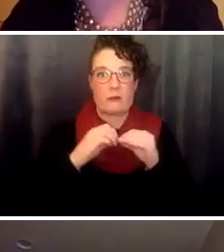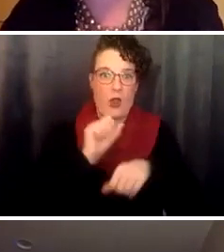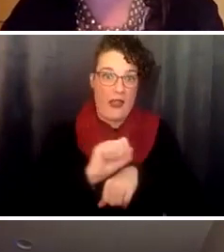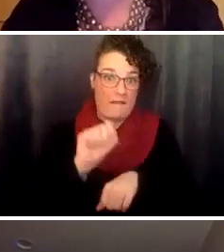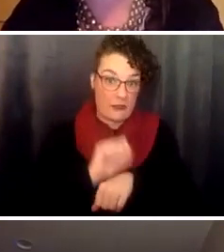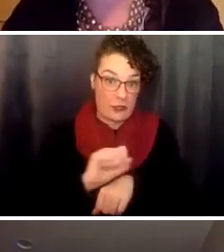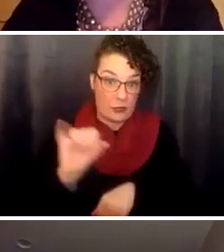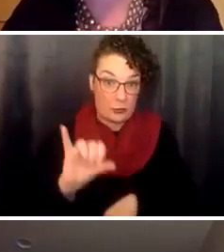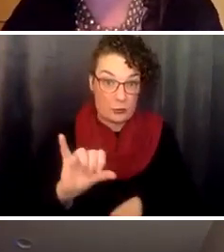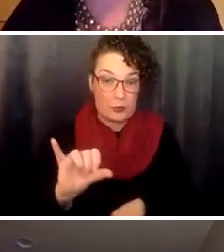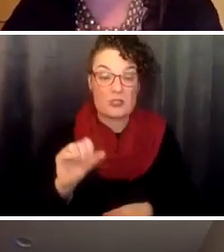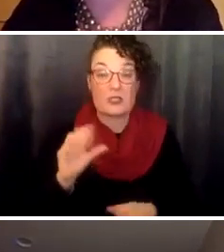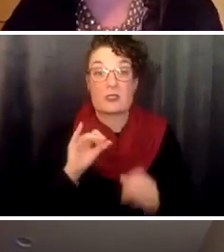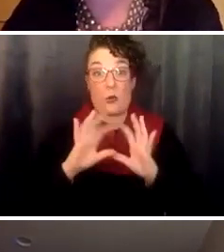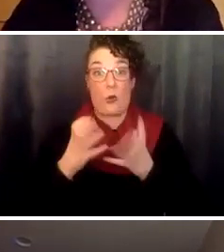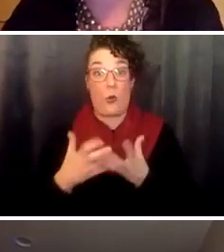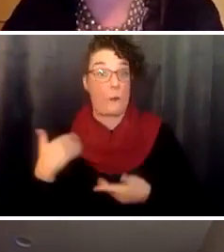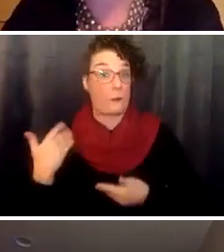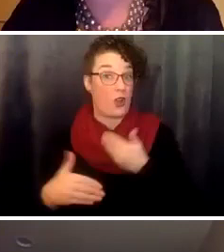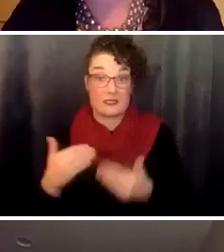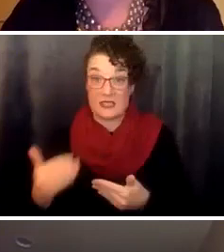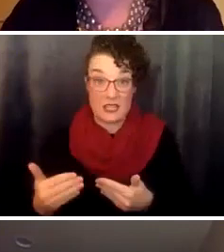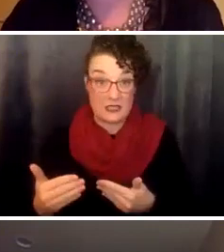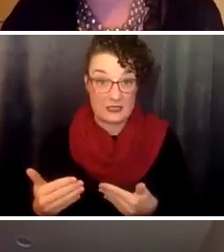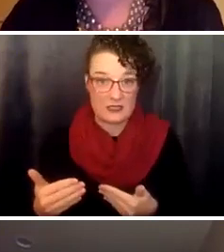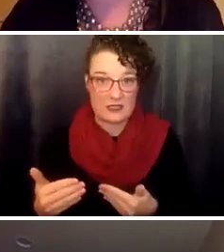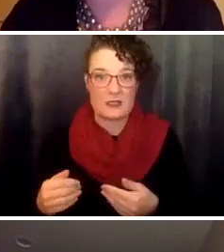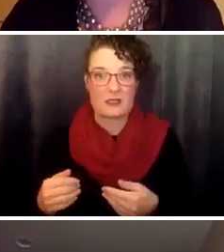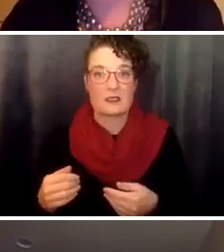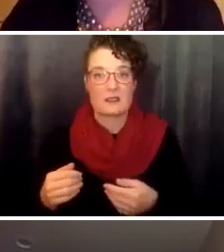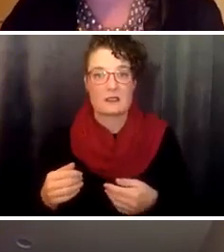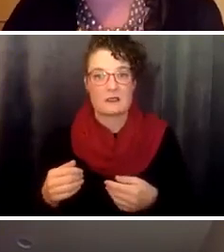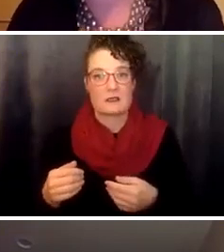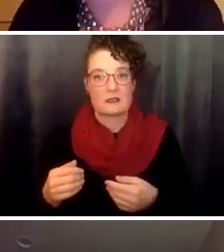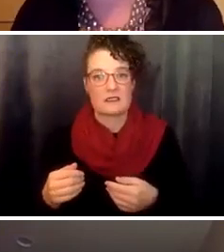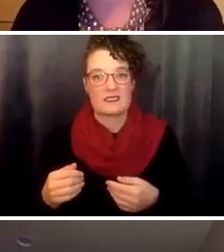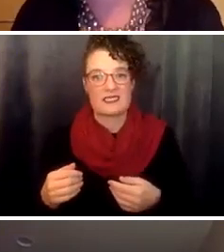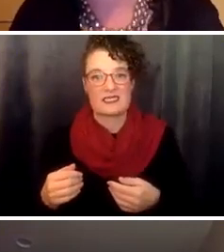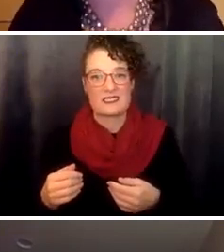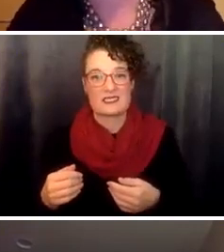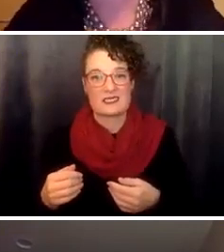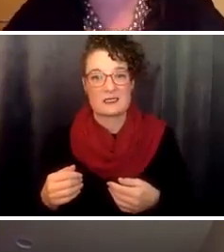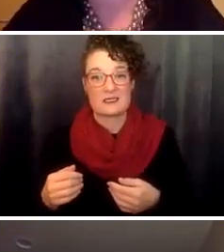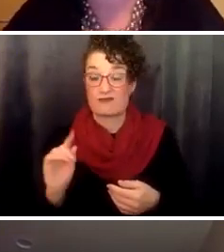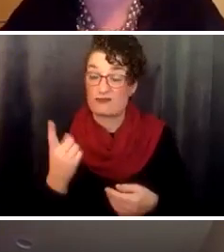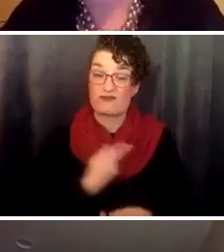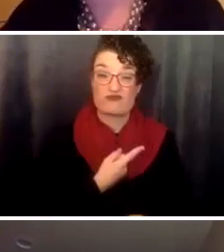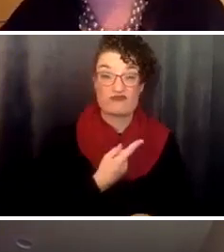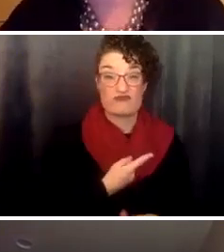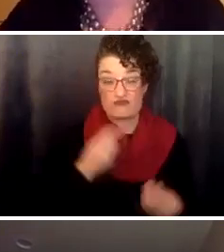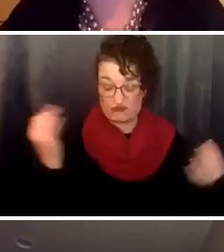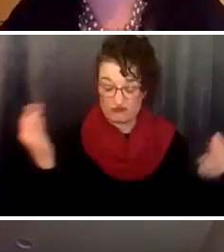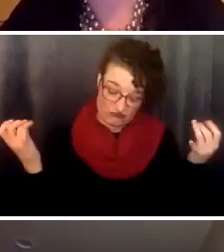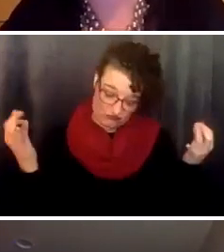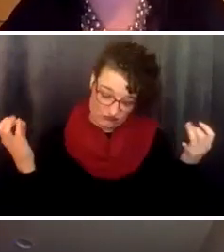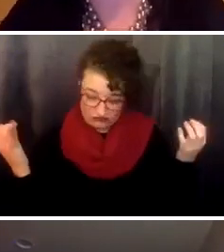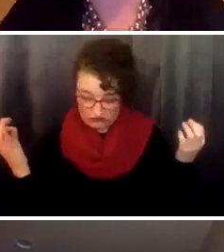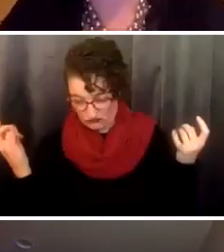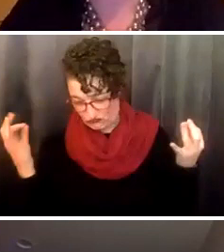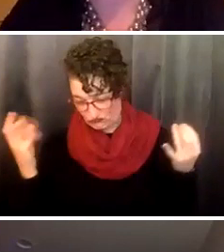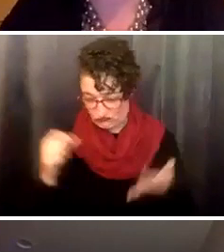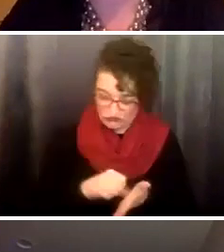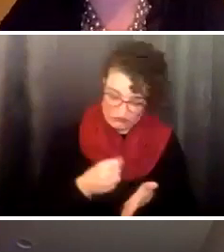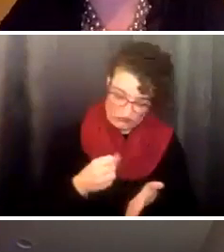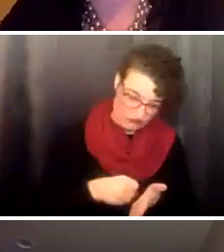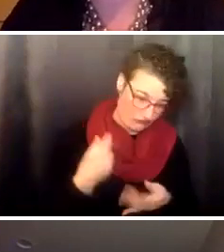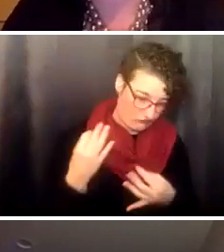the whole process of doing this, like it gives, I'm just there sitting by myself thinking. And so it's